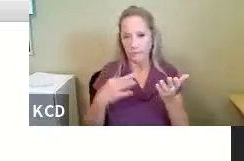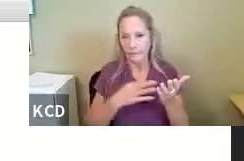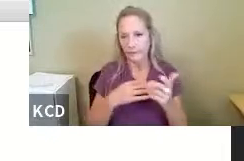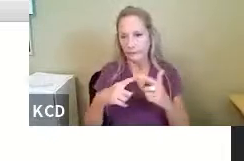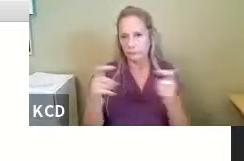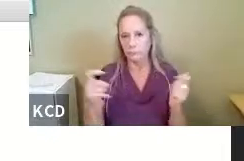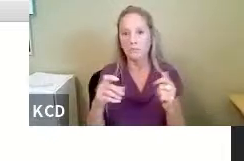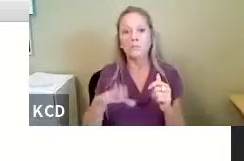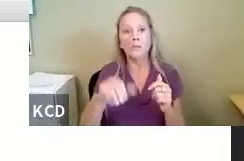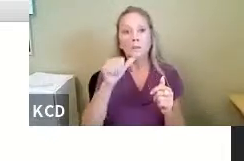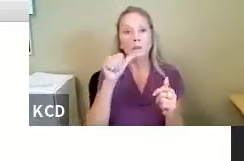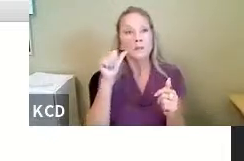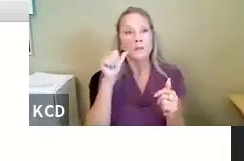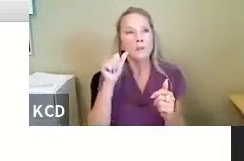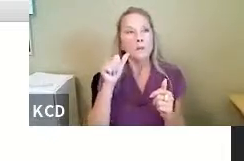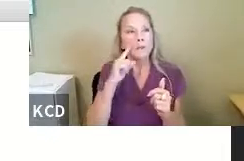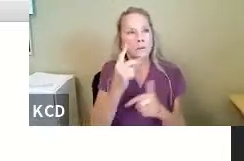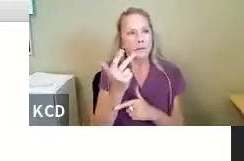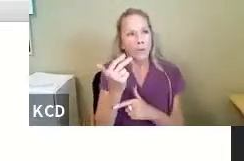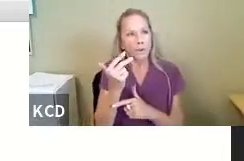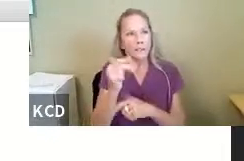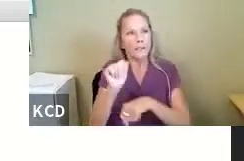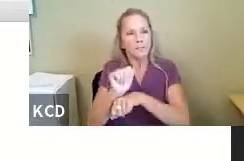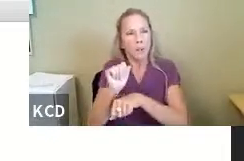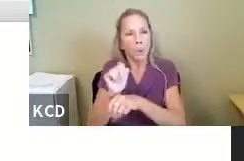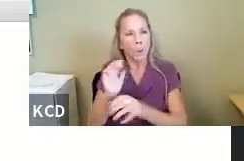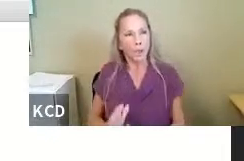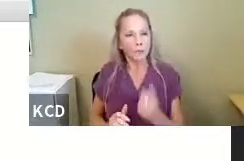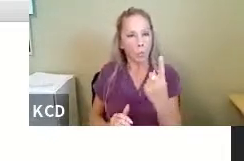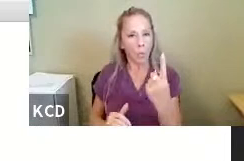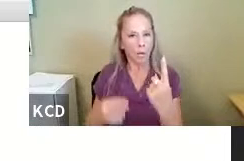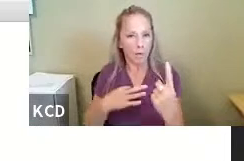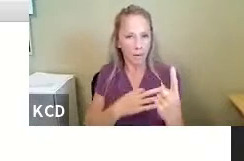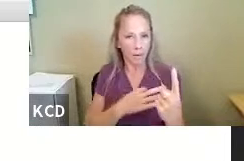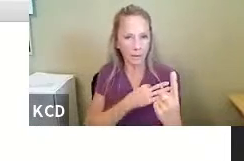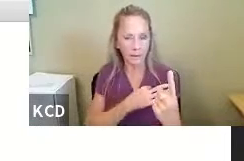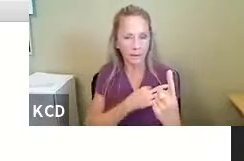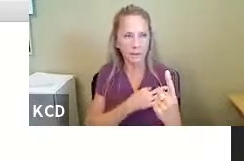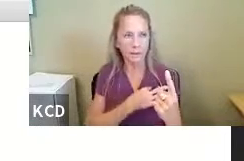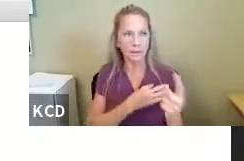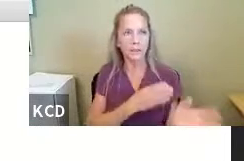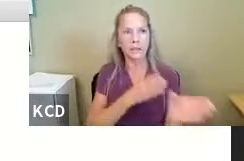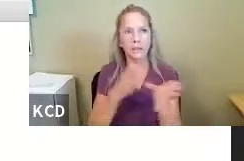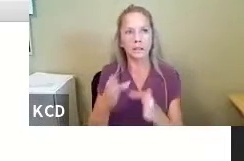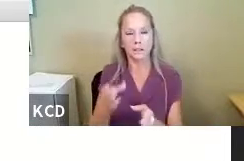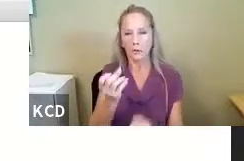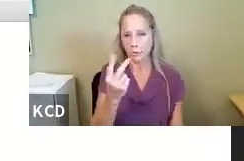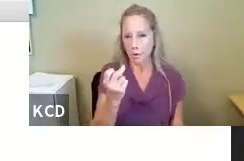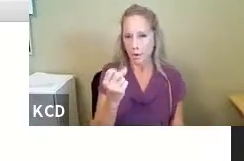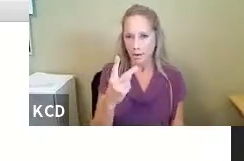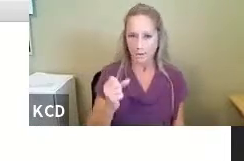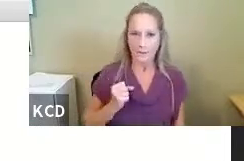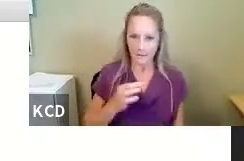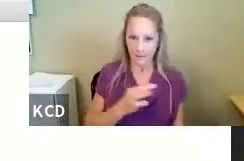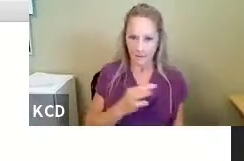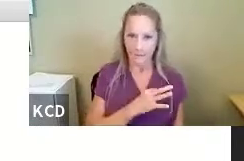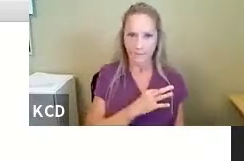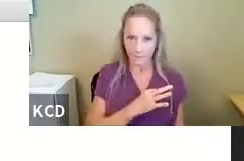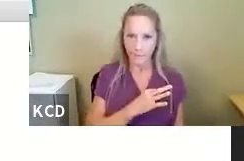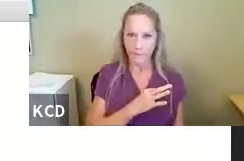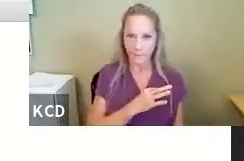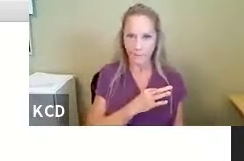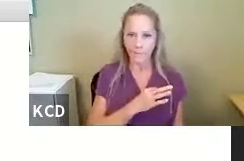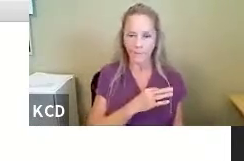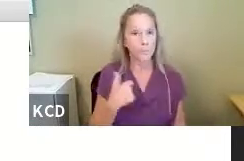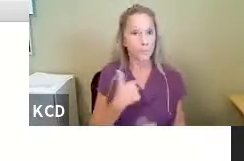employee is 13 employees, 1 faculty member, and 12 staff members. One of the things we've noticed is